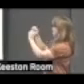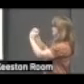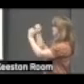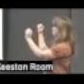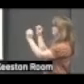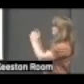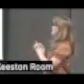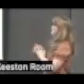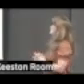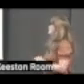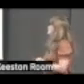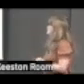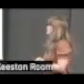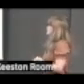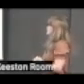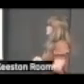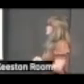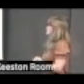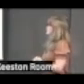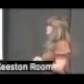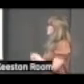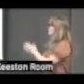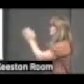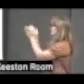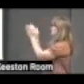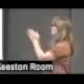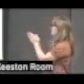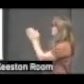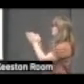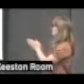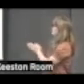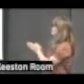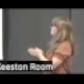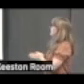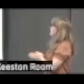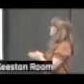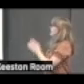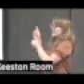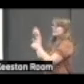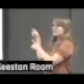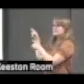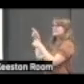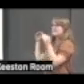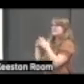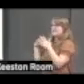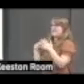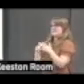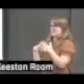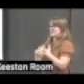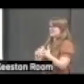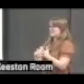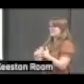The dots at the top represent the individuals we started with and who we recommended to mate. And you can see how the